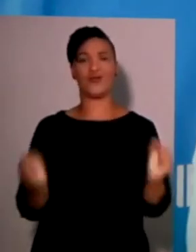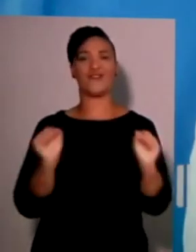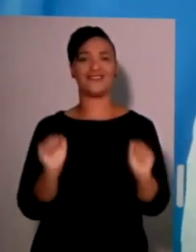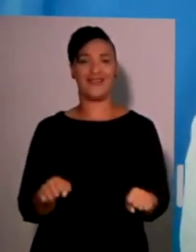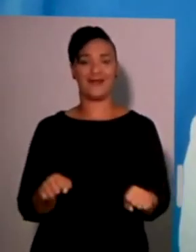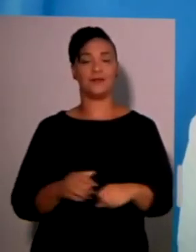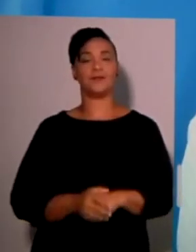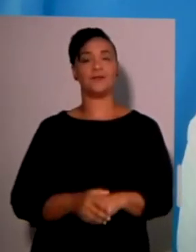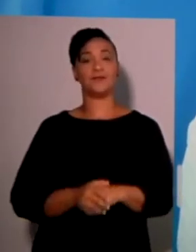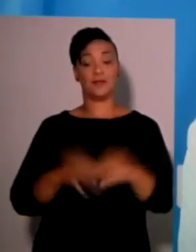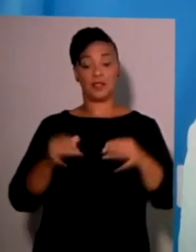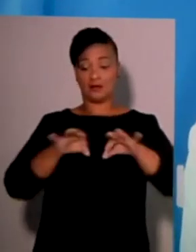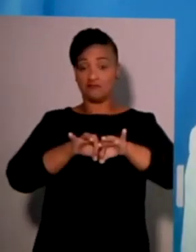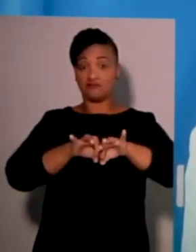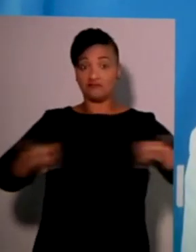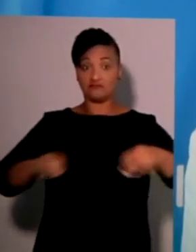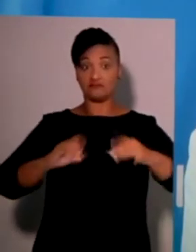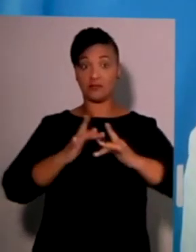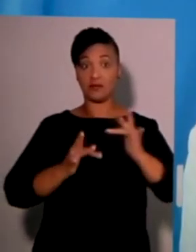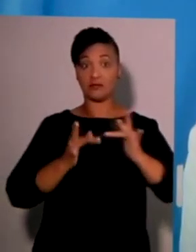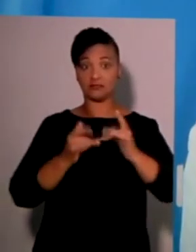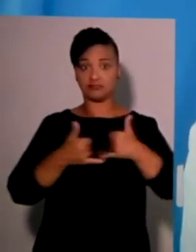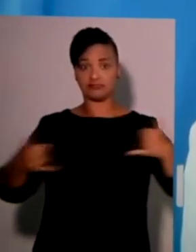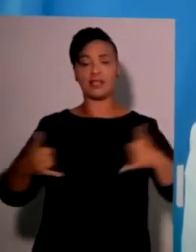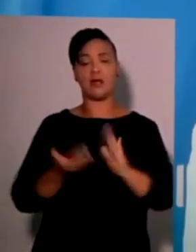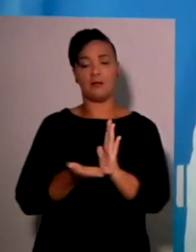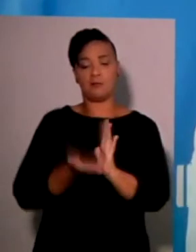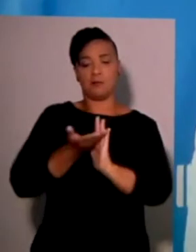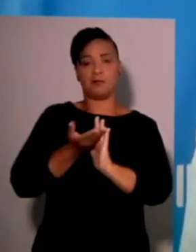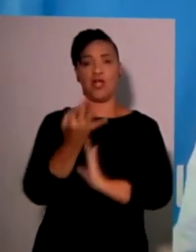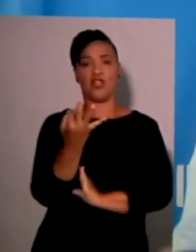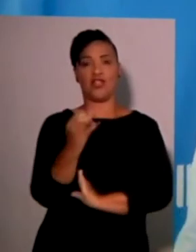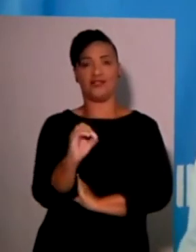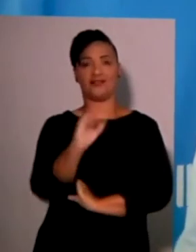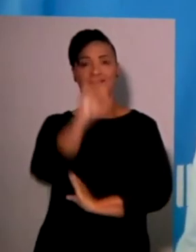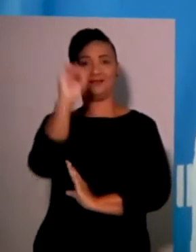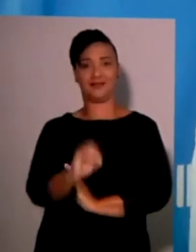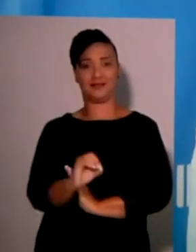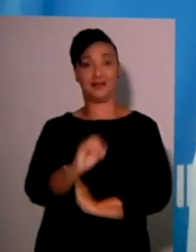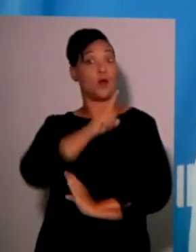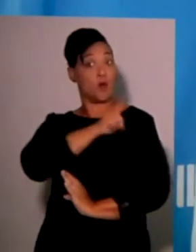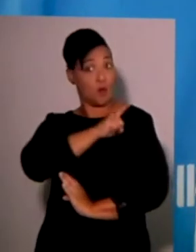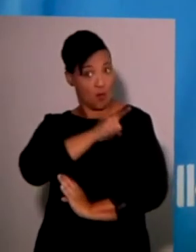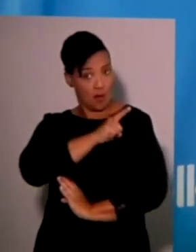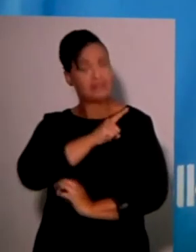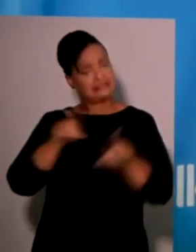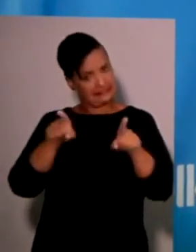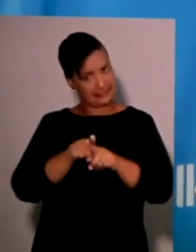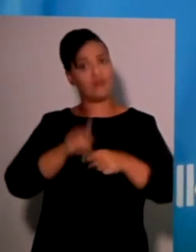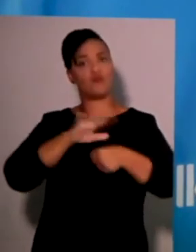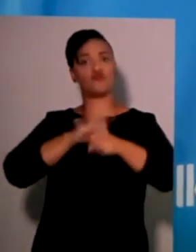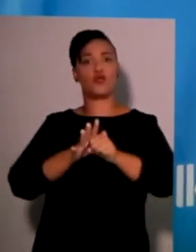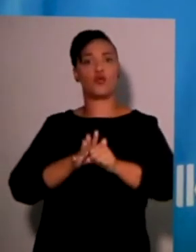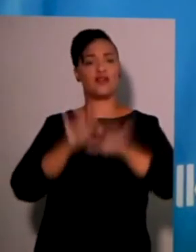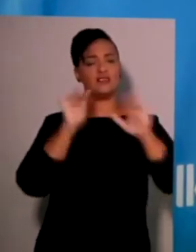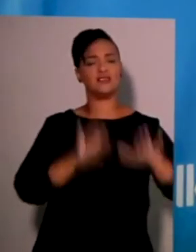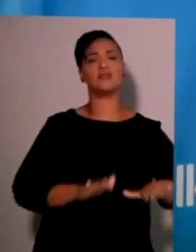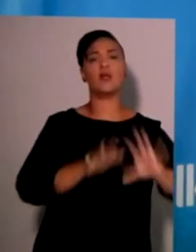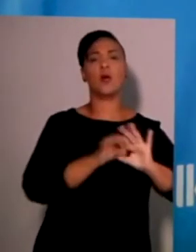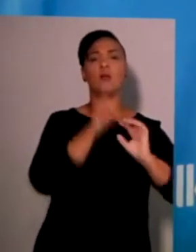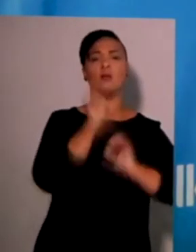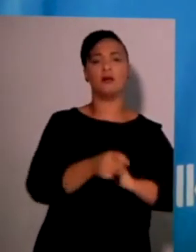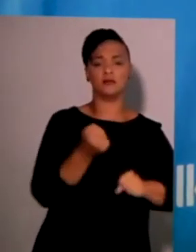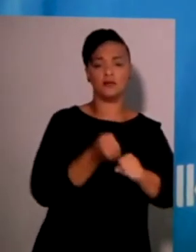line broadband traffic went up by 30%, also driven by the same factors. And we've also